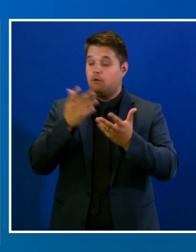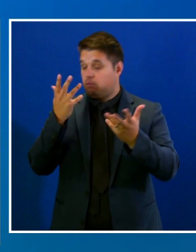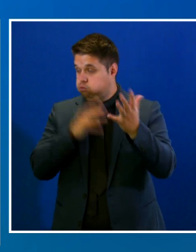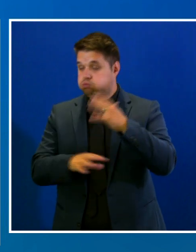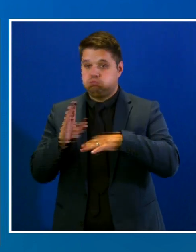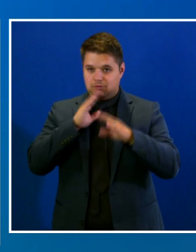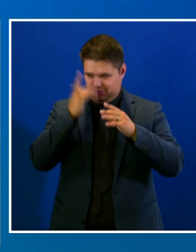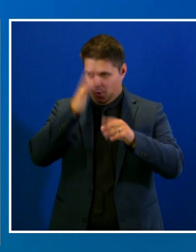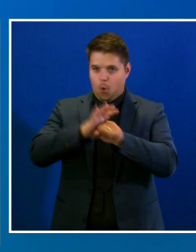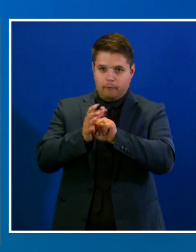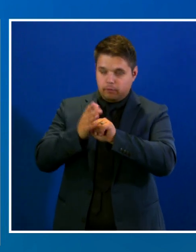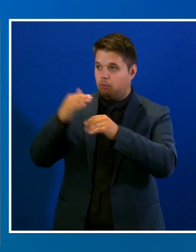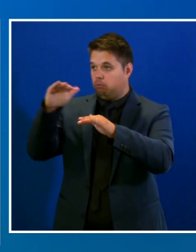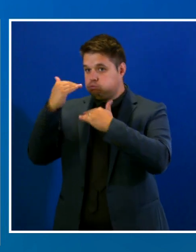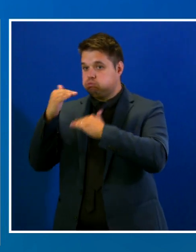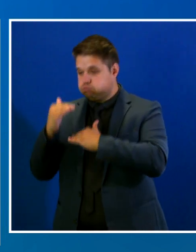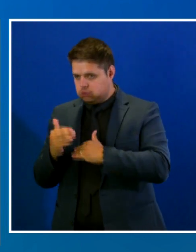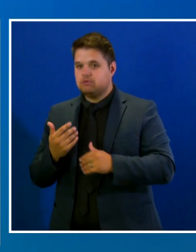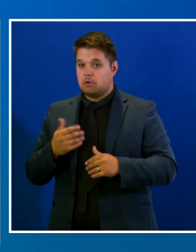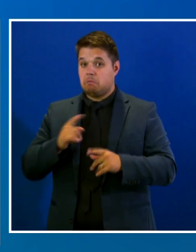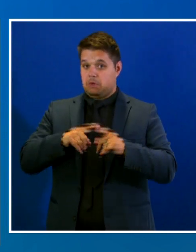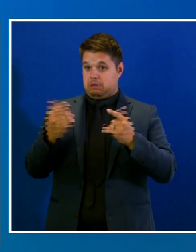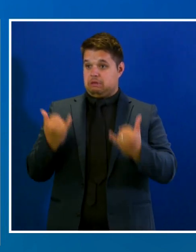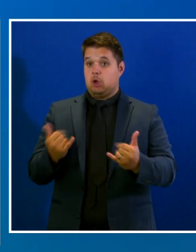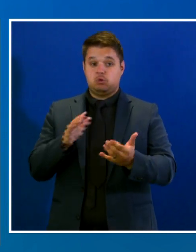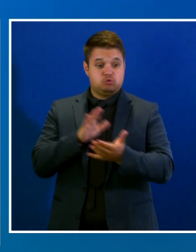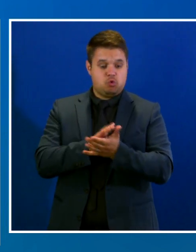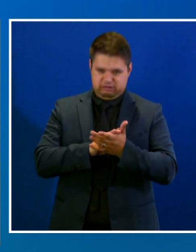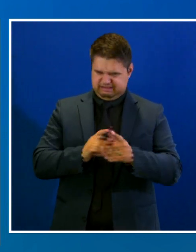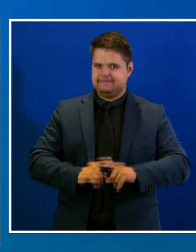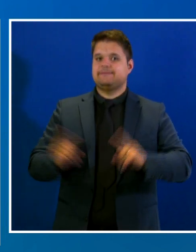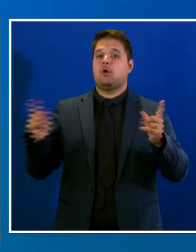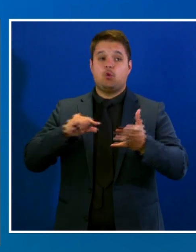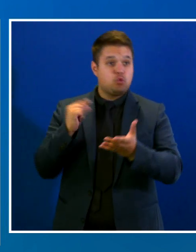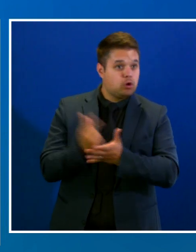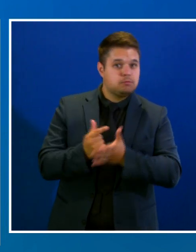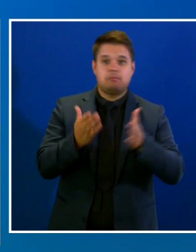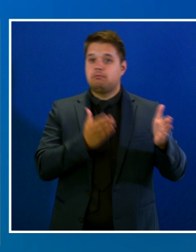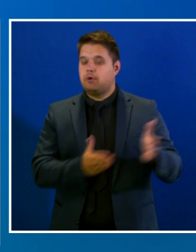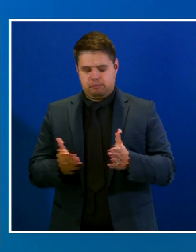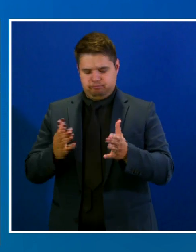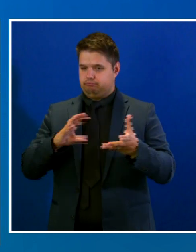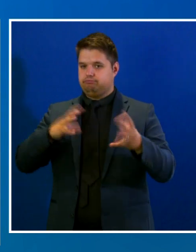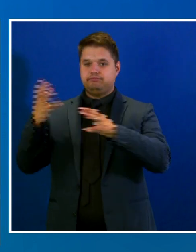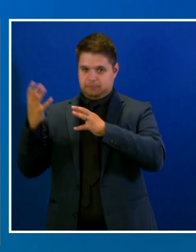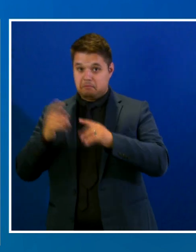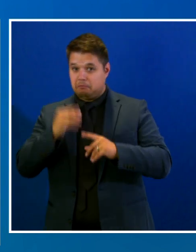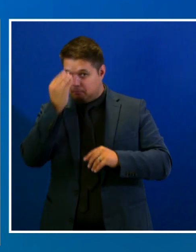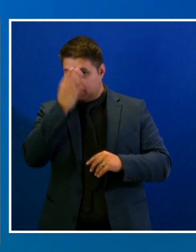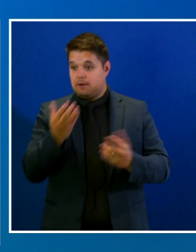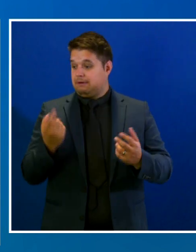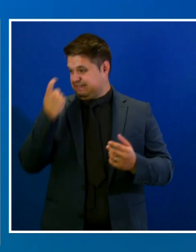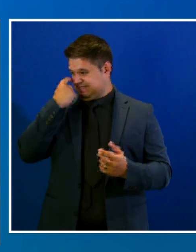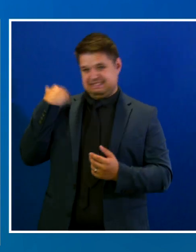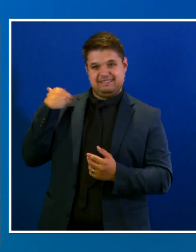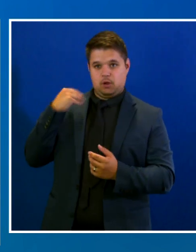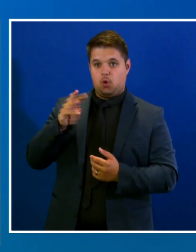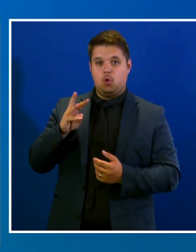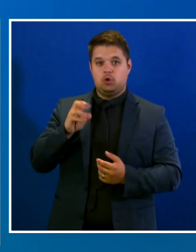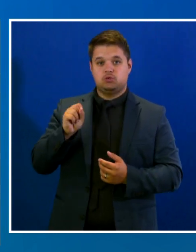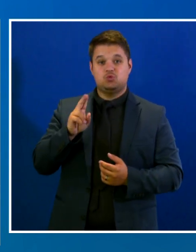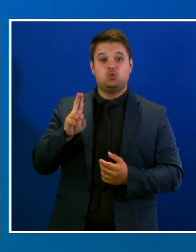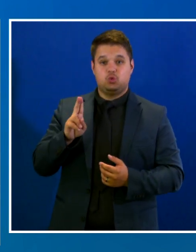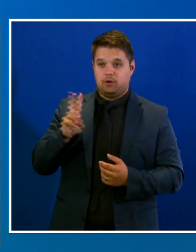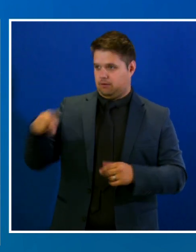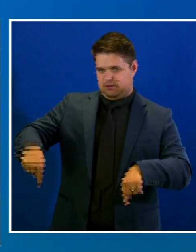Last weekend, Washington State University Vancouver held a drive-through graduation ceremony and a live-streamed